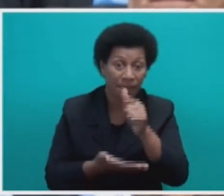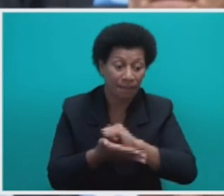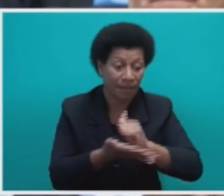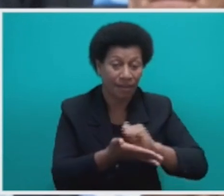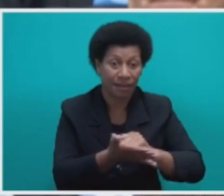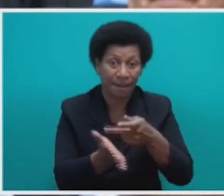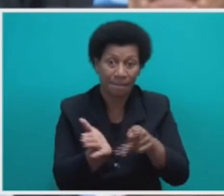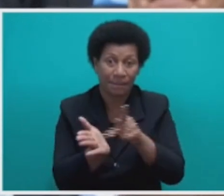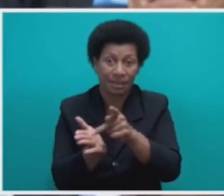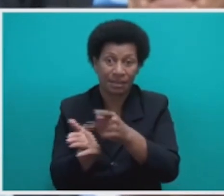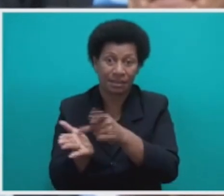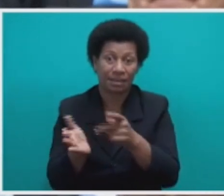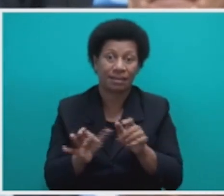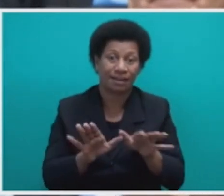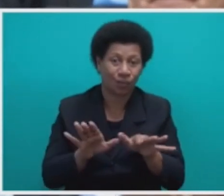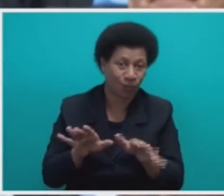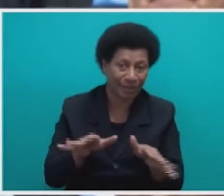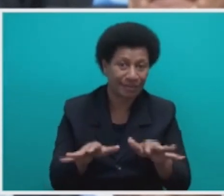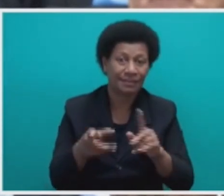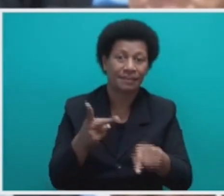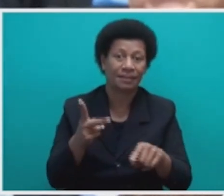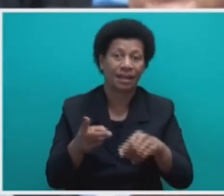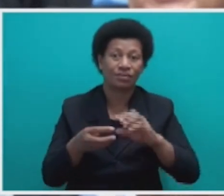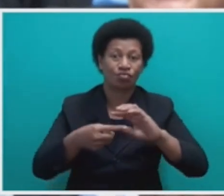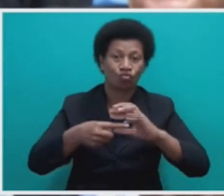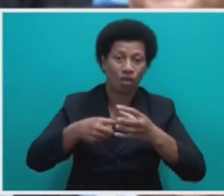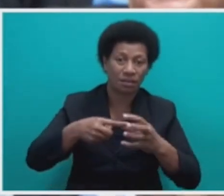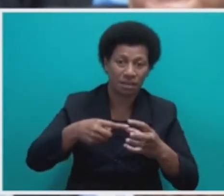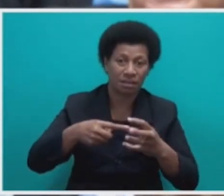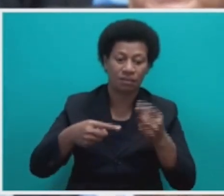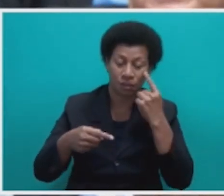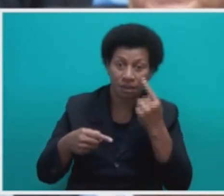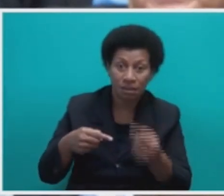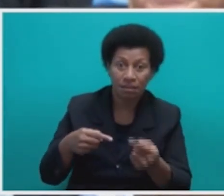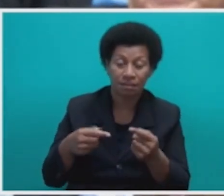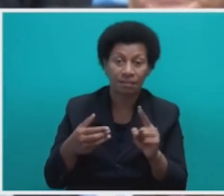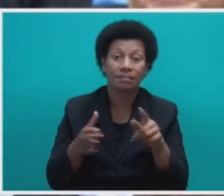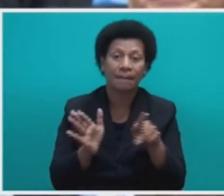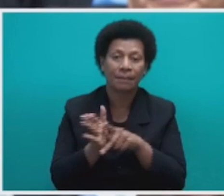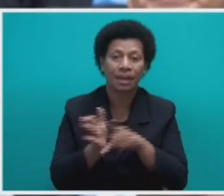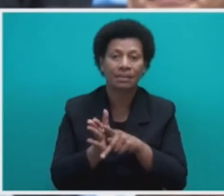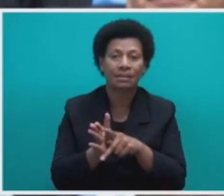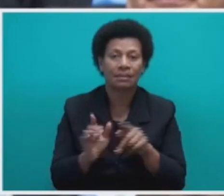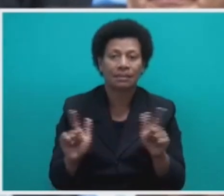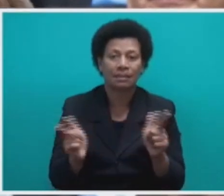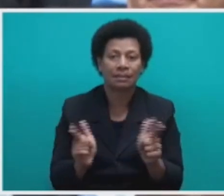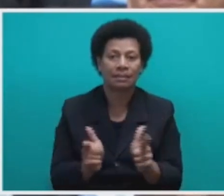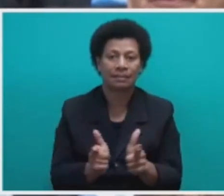portions, chicken wings, chicken drumstick, they find that the prices have gone down further,